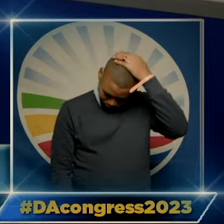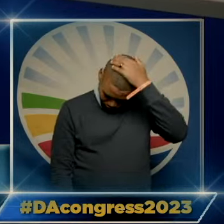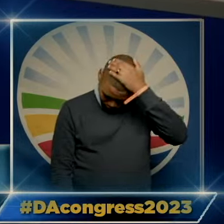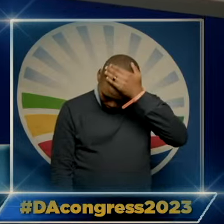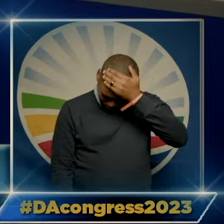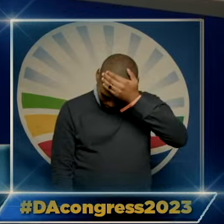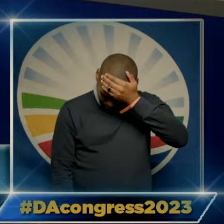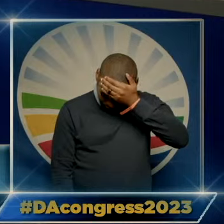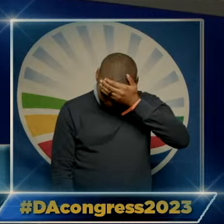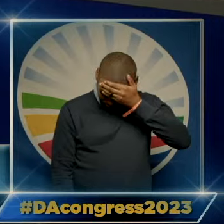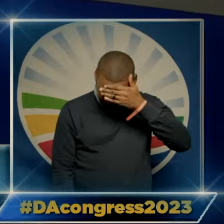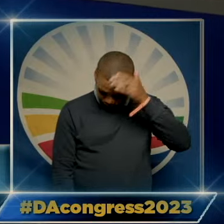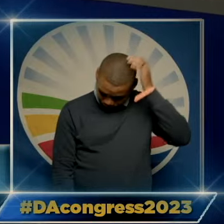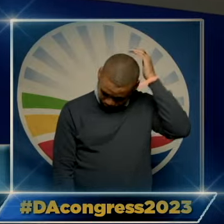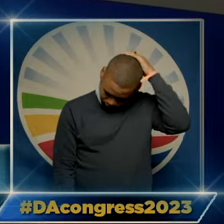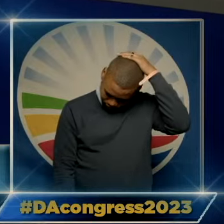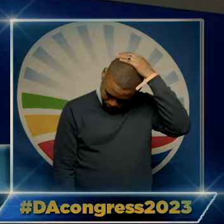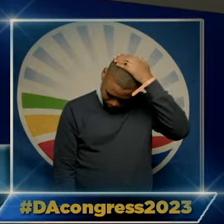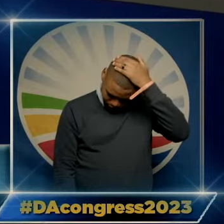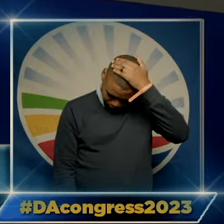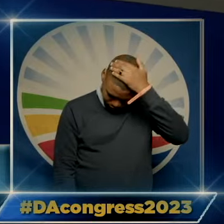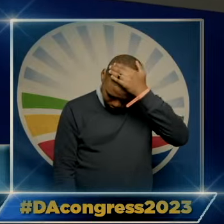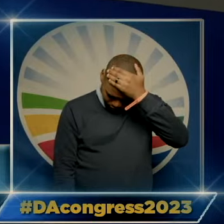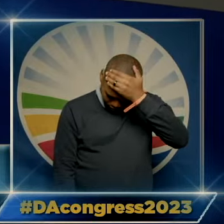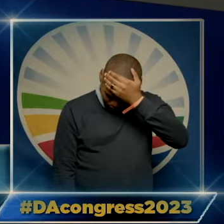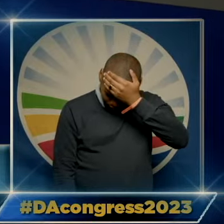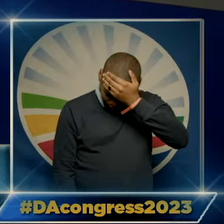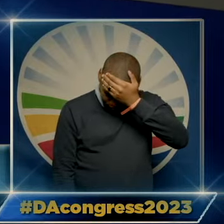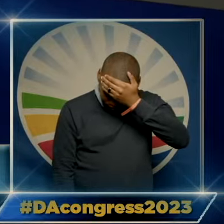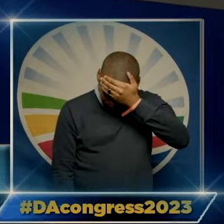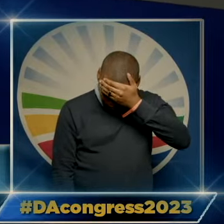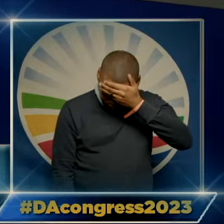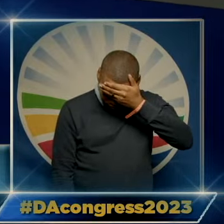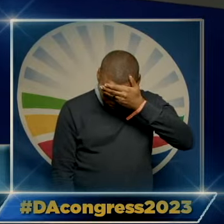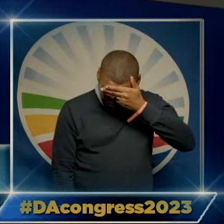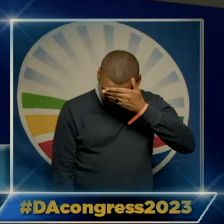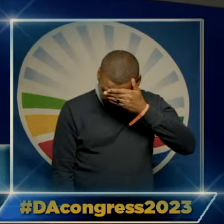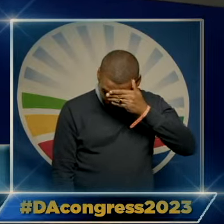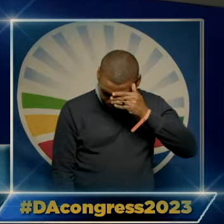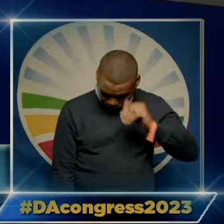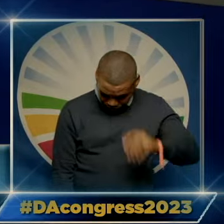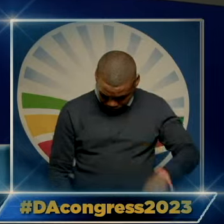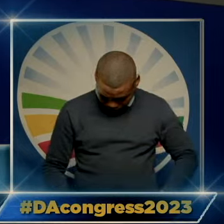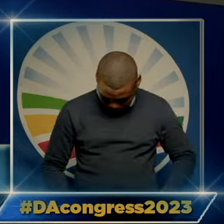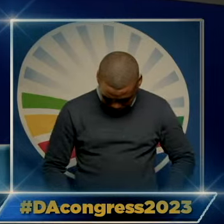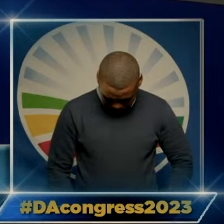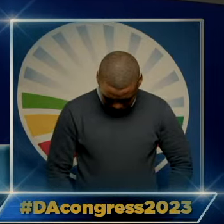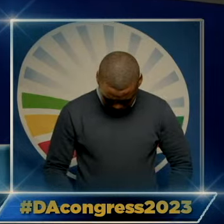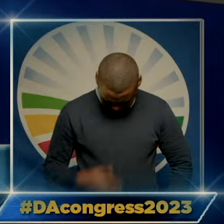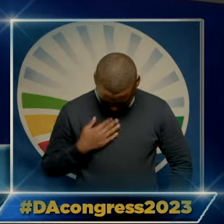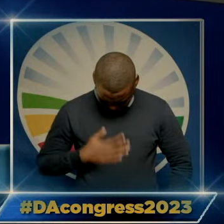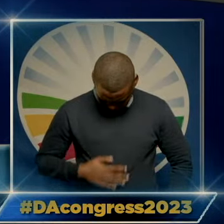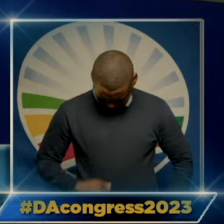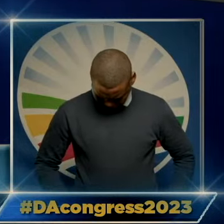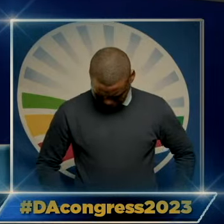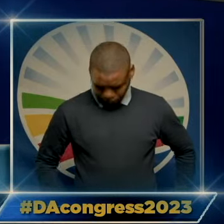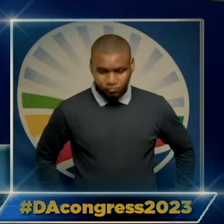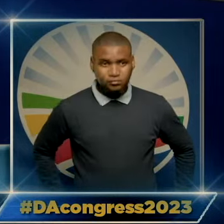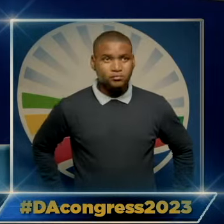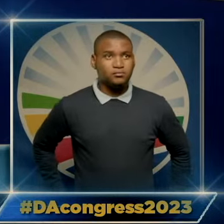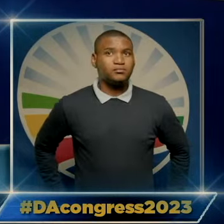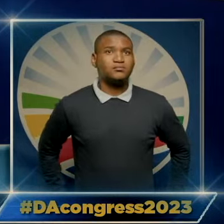level where 2/3 of cabinet ministers are over the age of retirement. What does